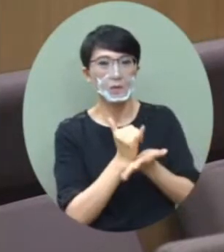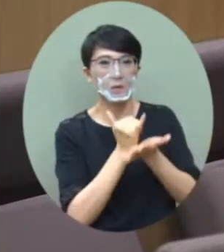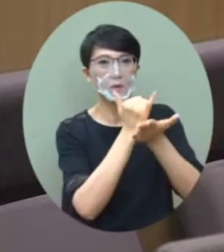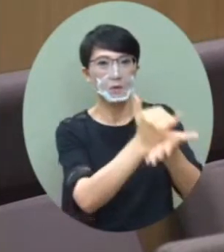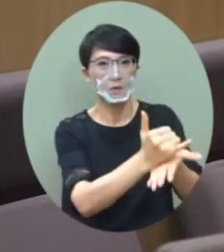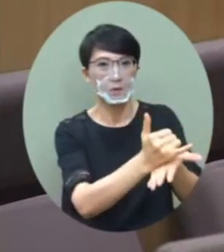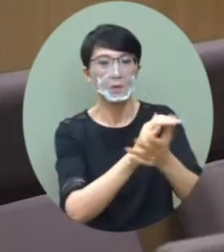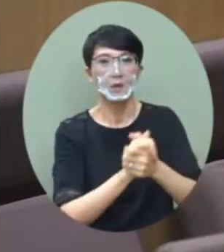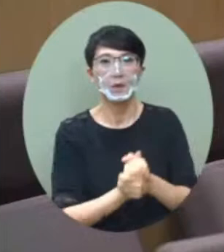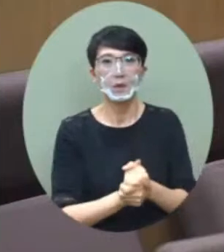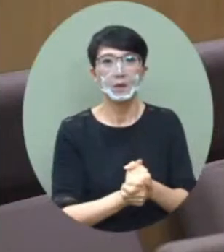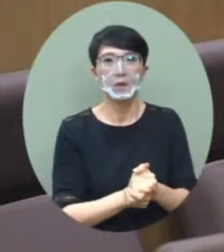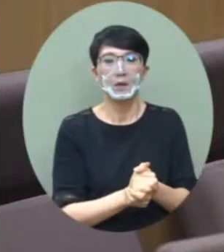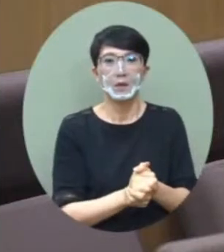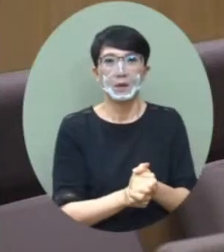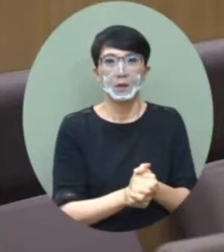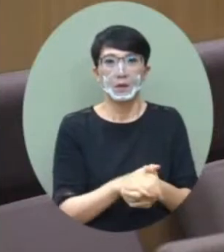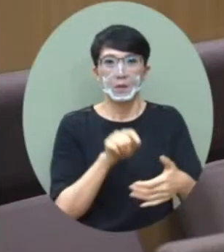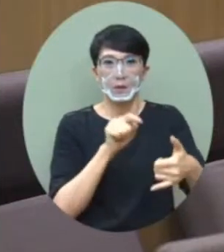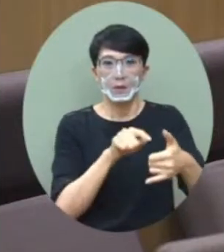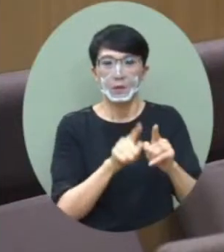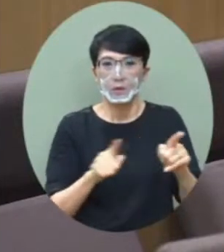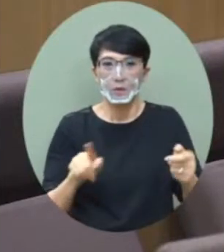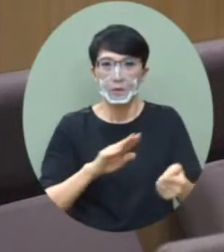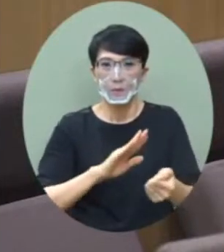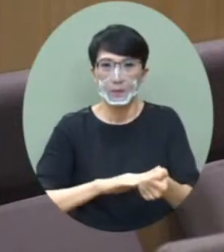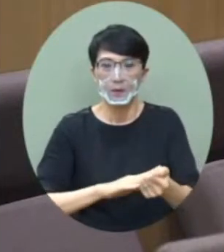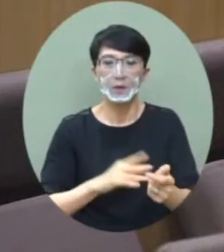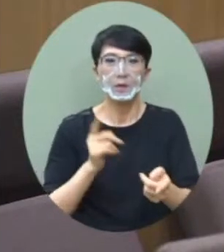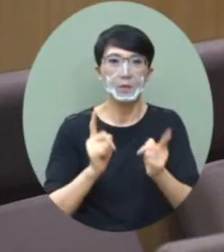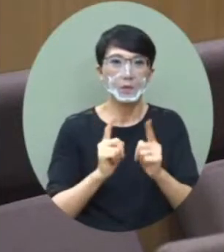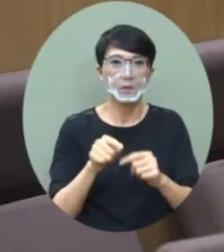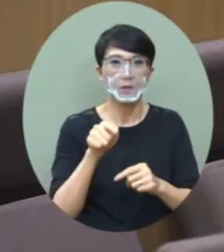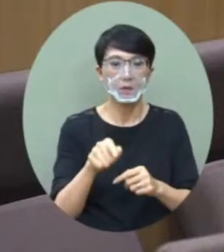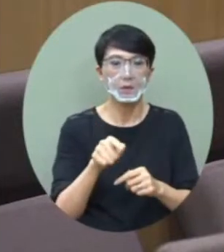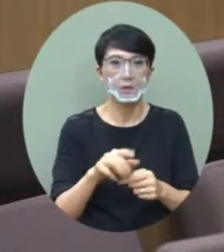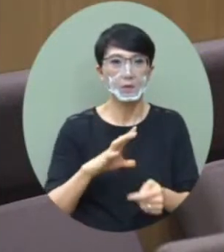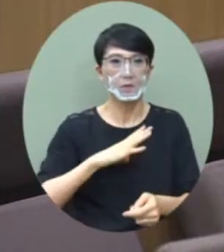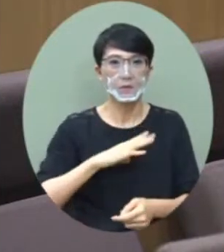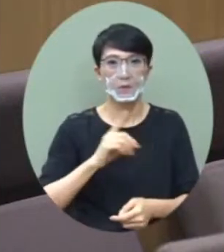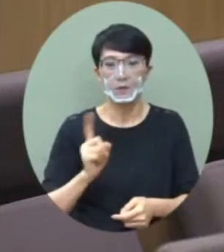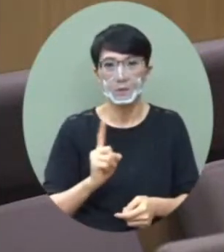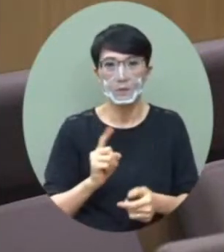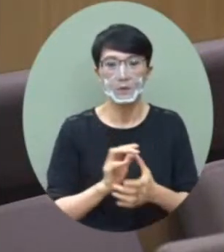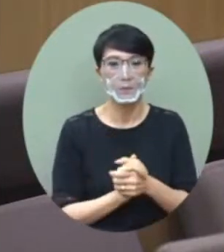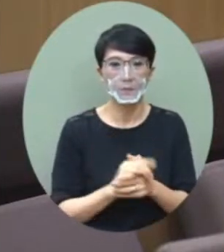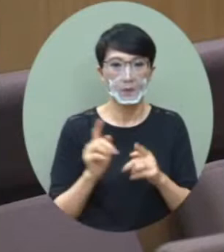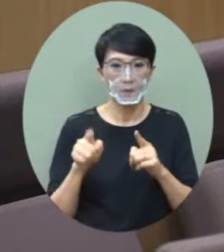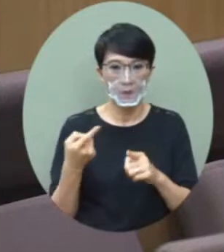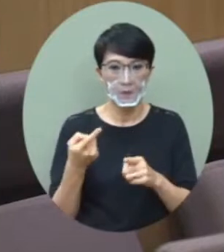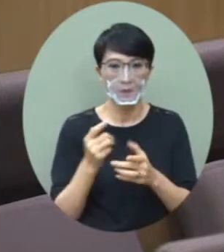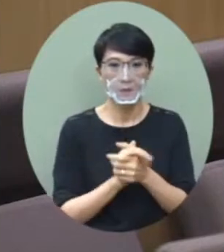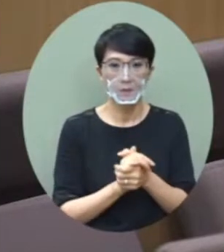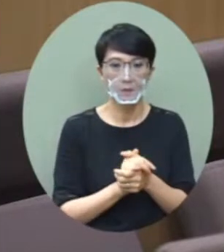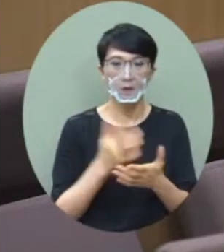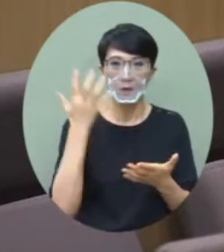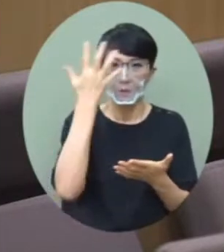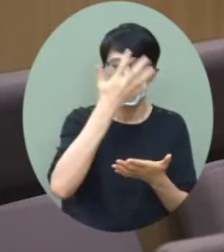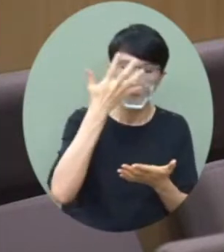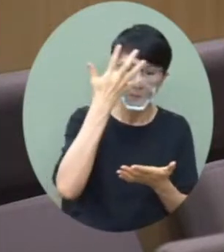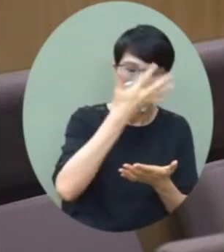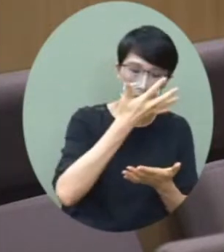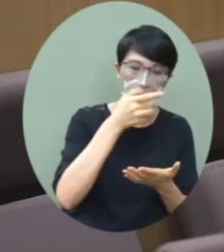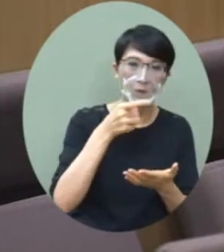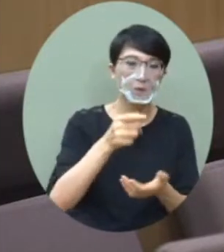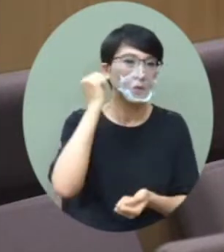know when were they sent to the hospital, and did they have any chronic illnesses, or what